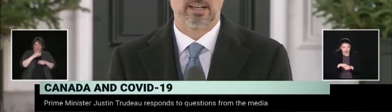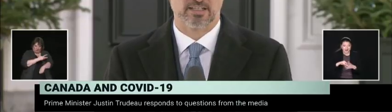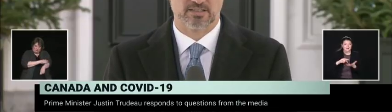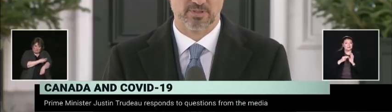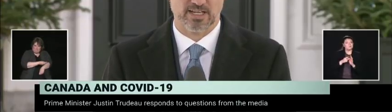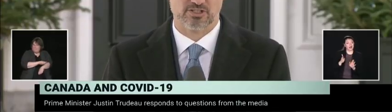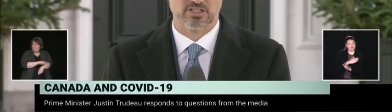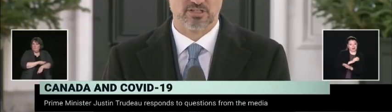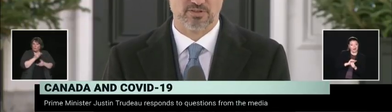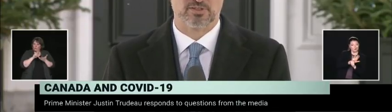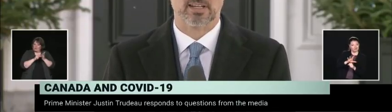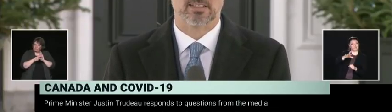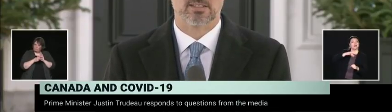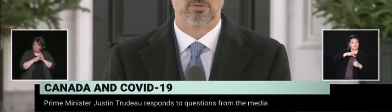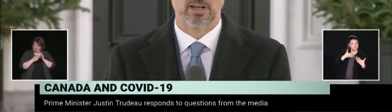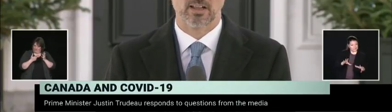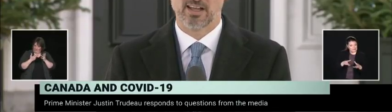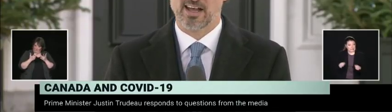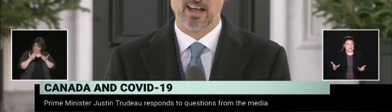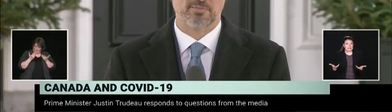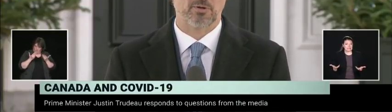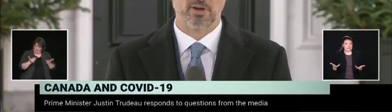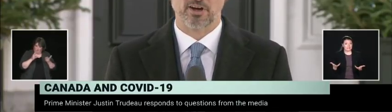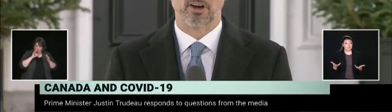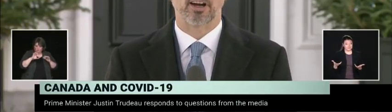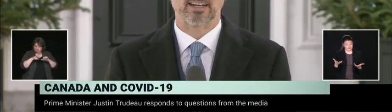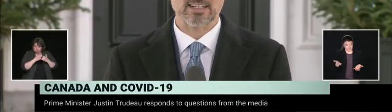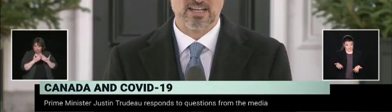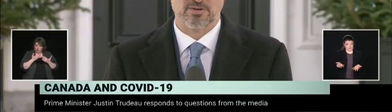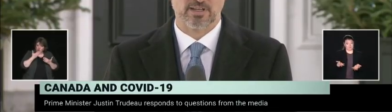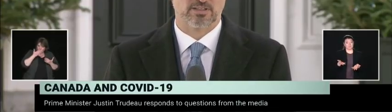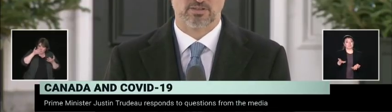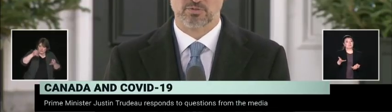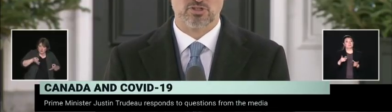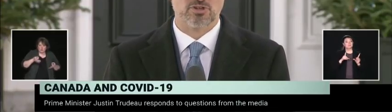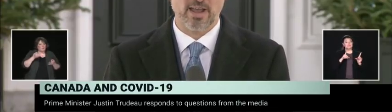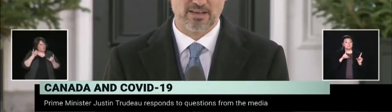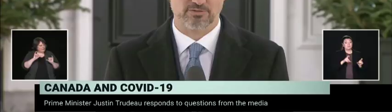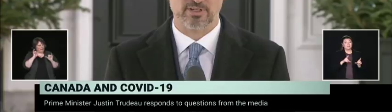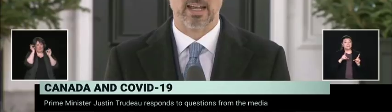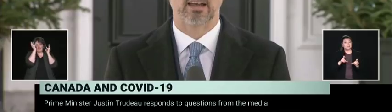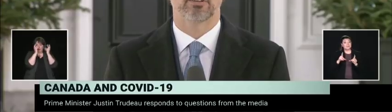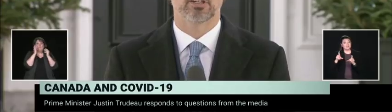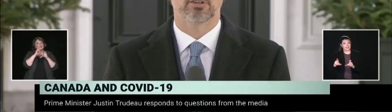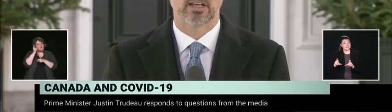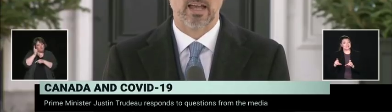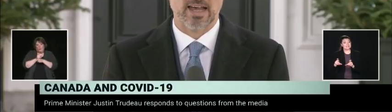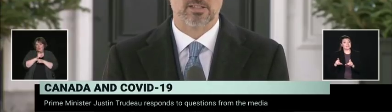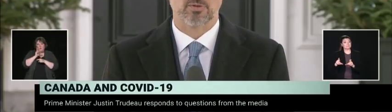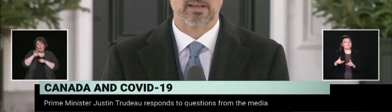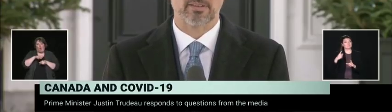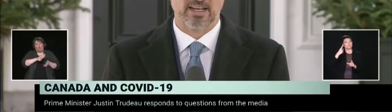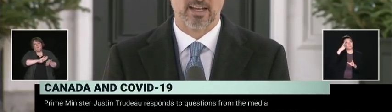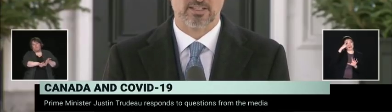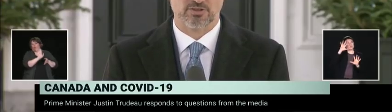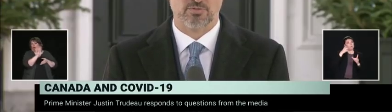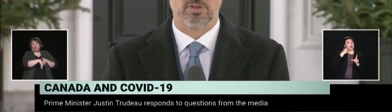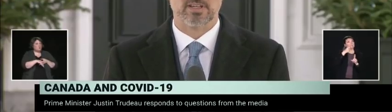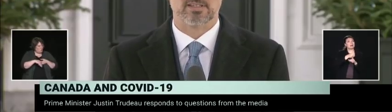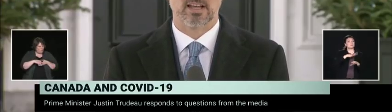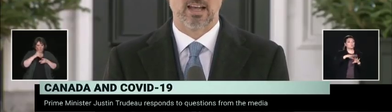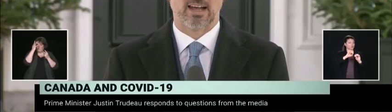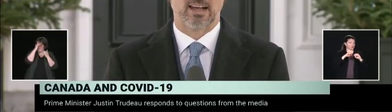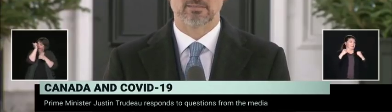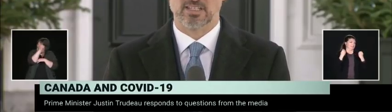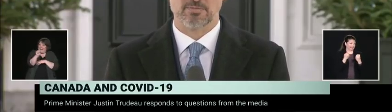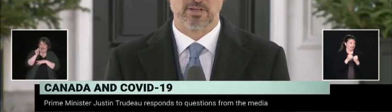the societal implications of those tests as well. But we are continuing to pursue every avenue as a way of getting us through